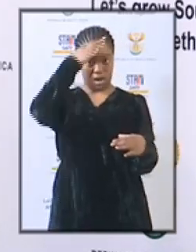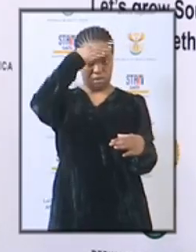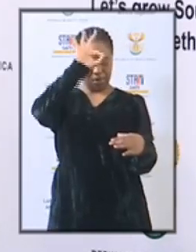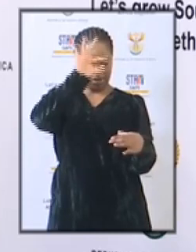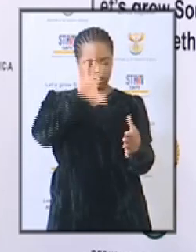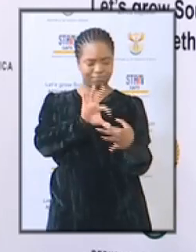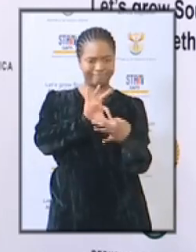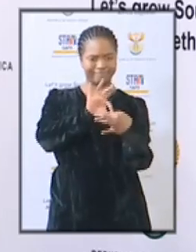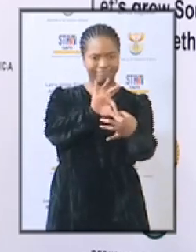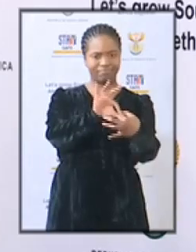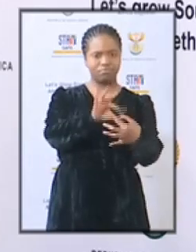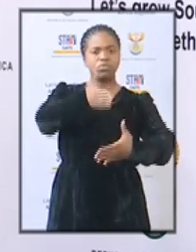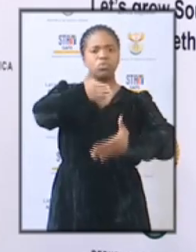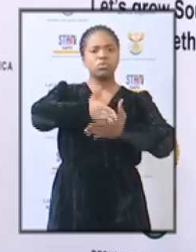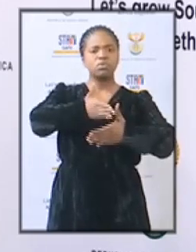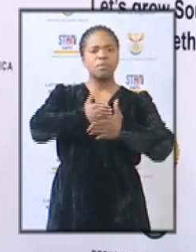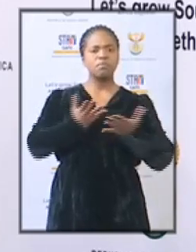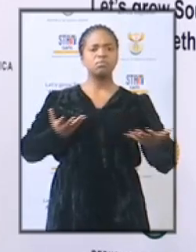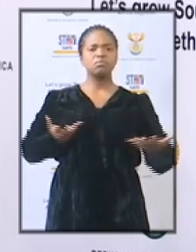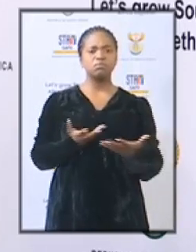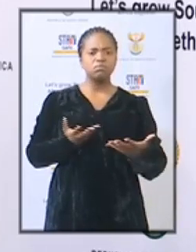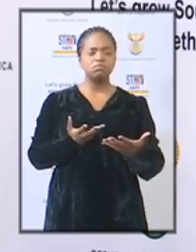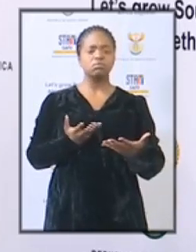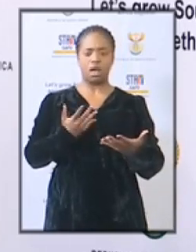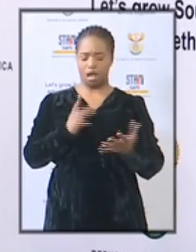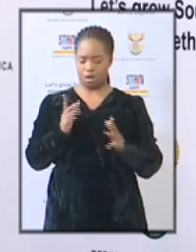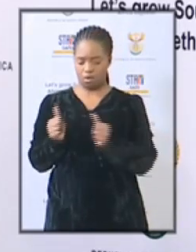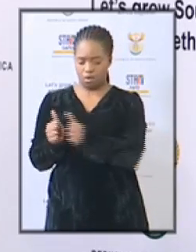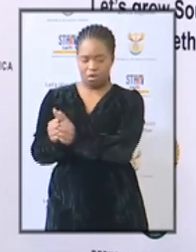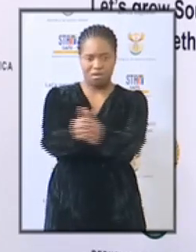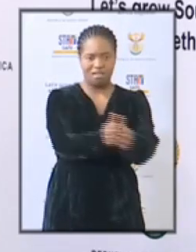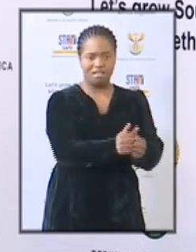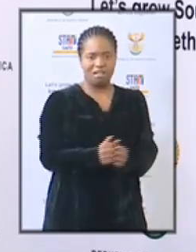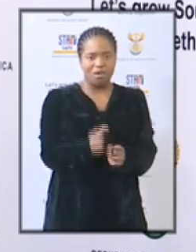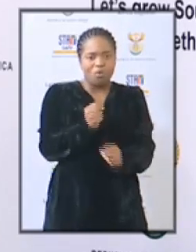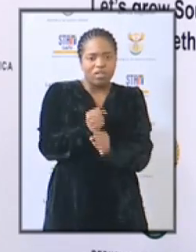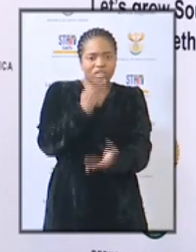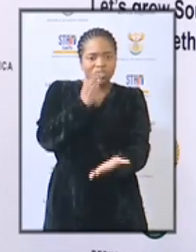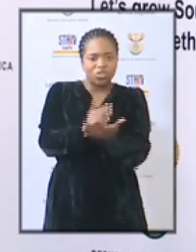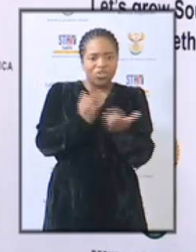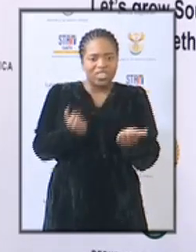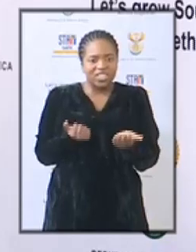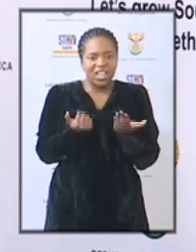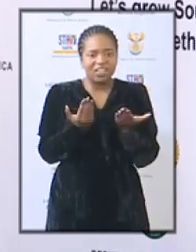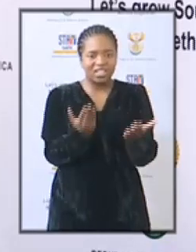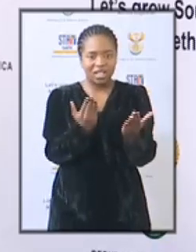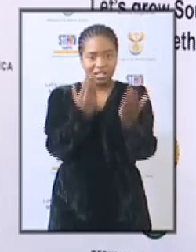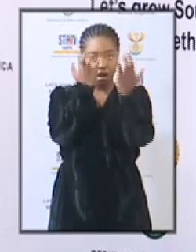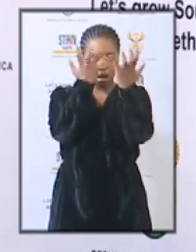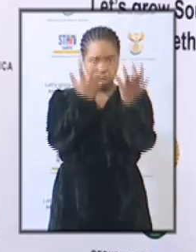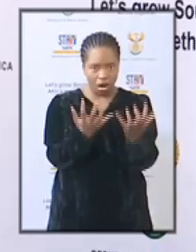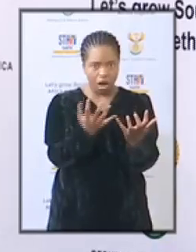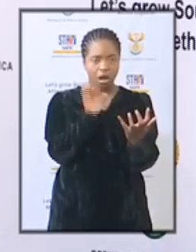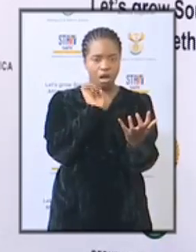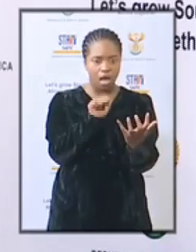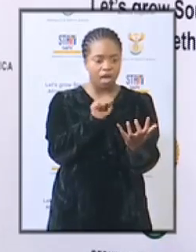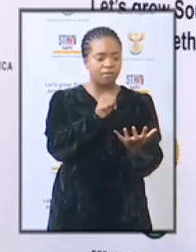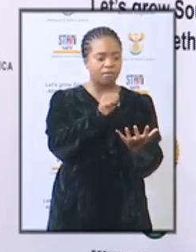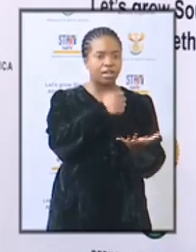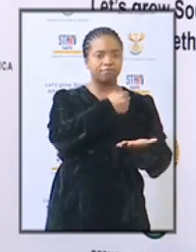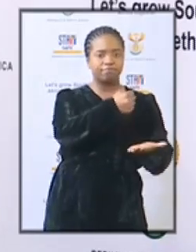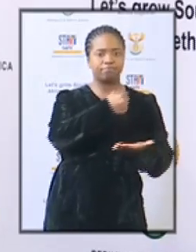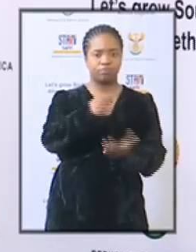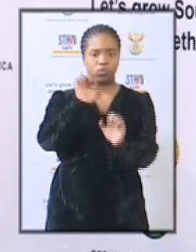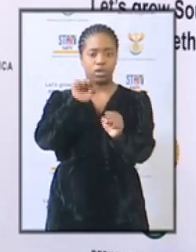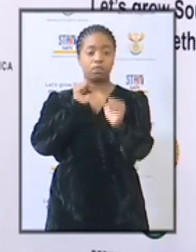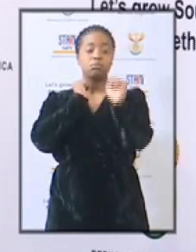committed to work in a coordinated manner to ensure recovery that meets the national development objectives. Our